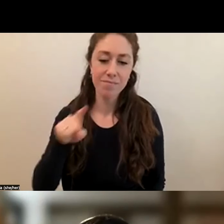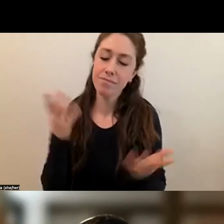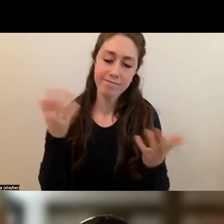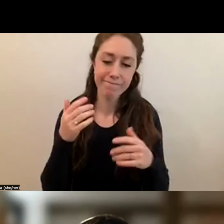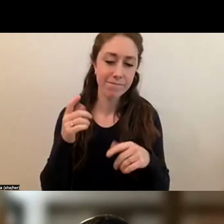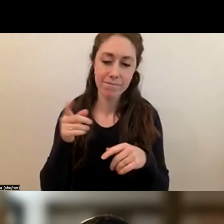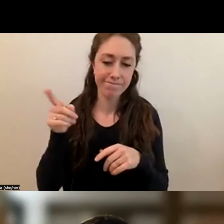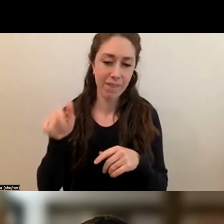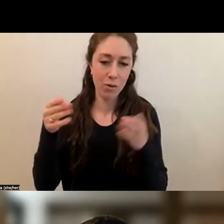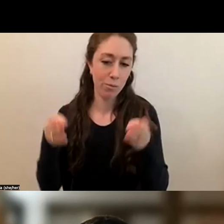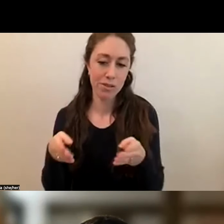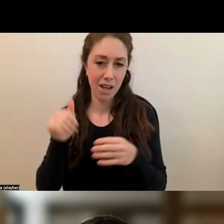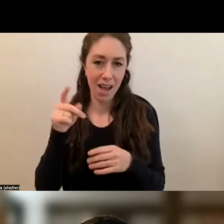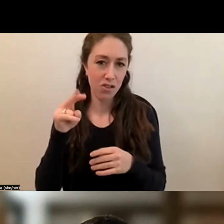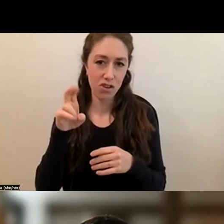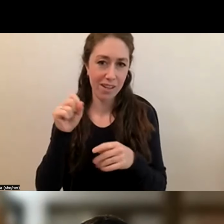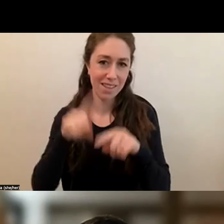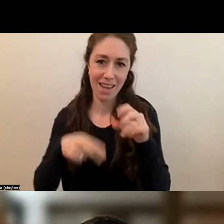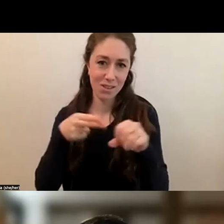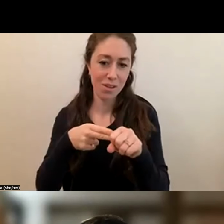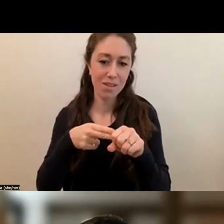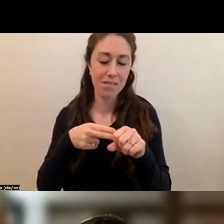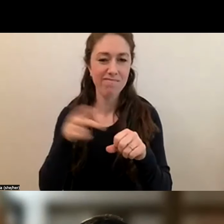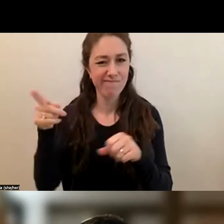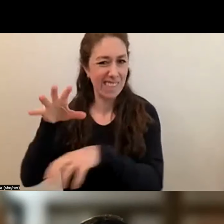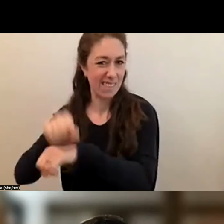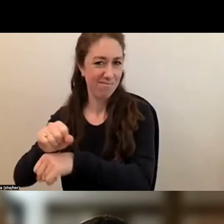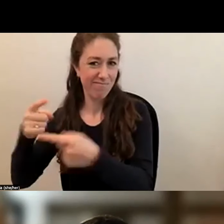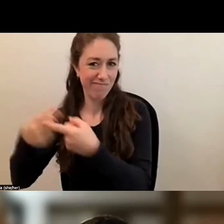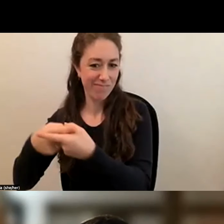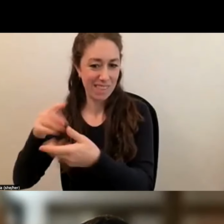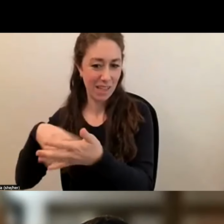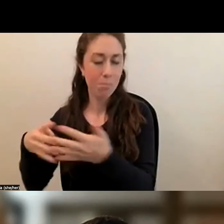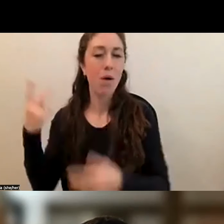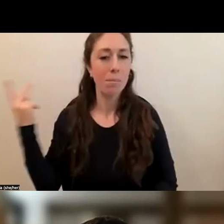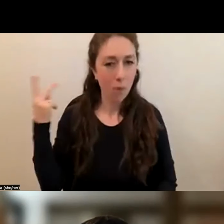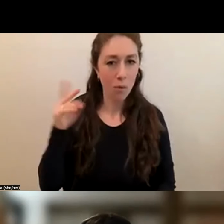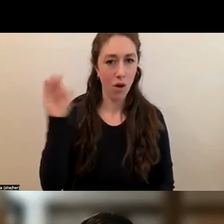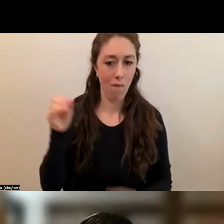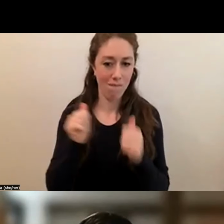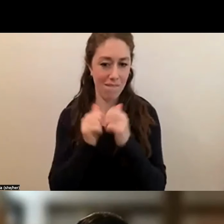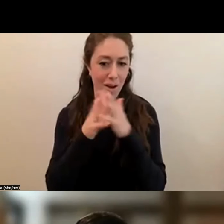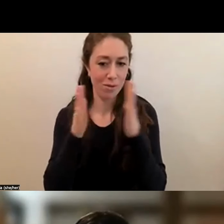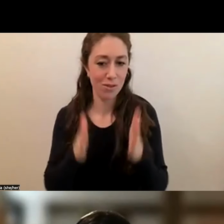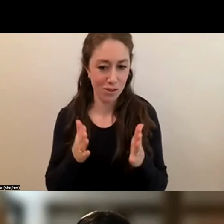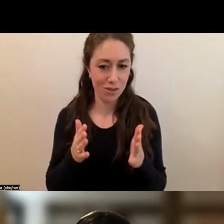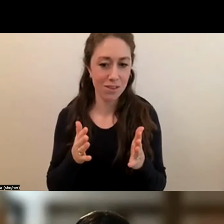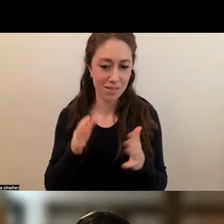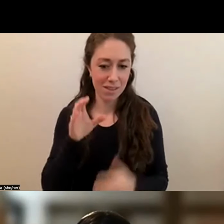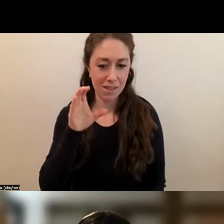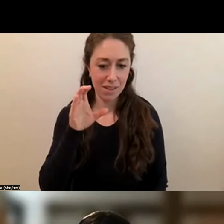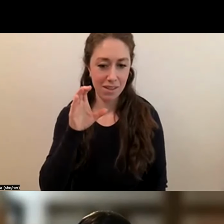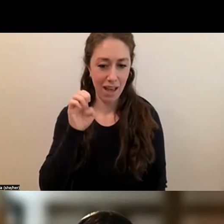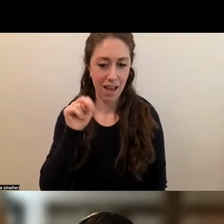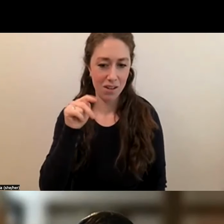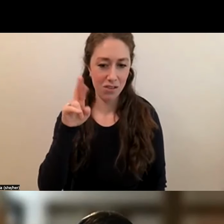work scheduling, but we're both co-founders of Entre Film Center, located in the Rio Grande Valley of South